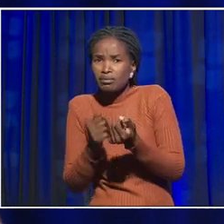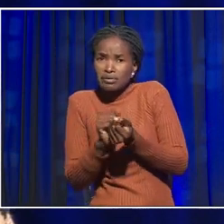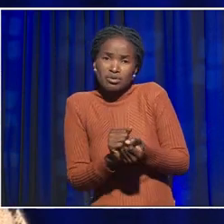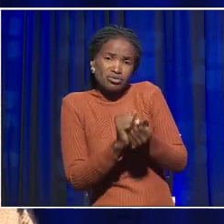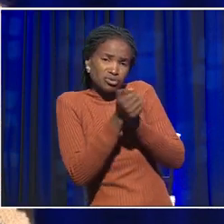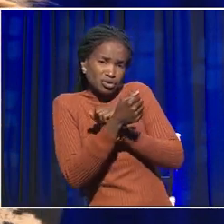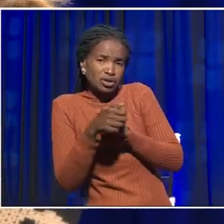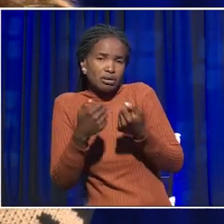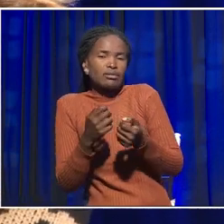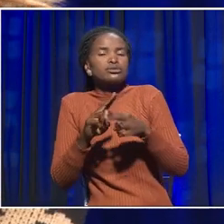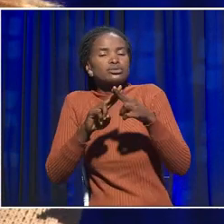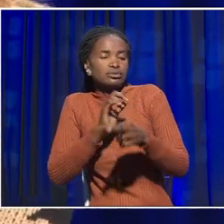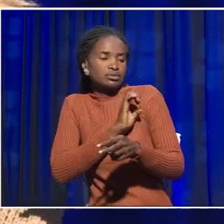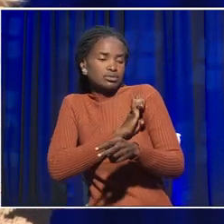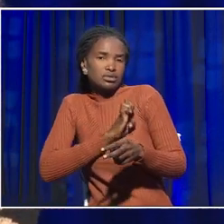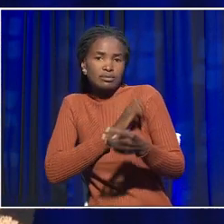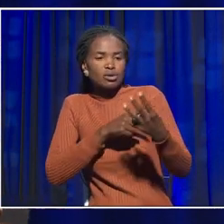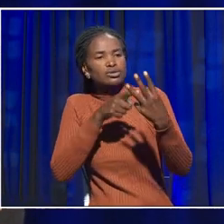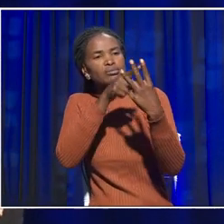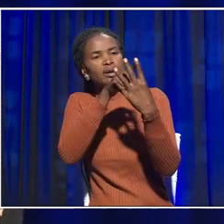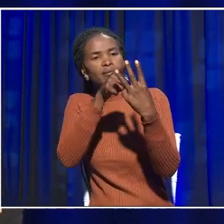transformation. Because of the three pillars,